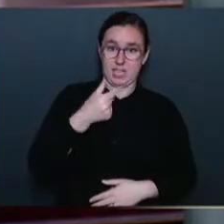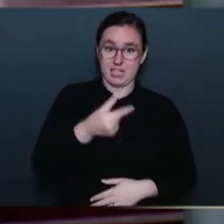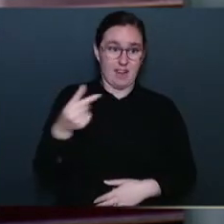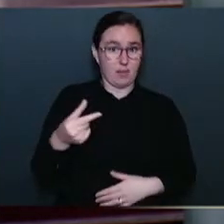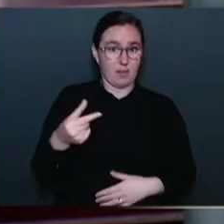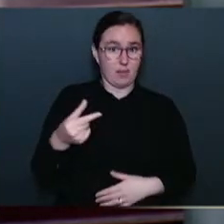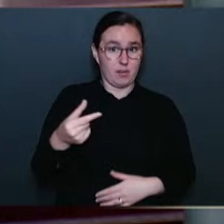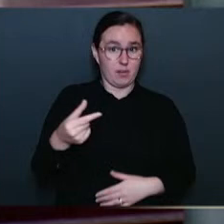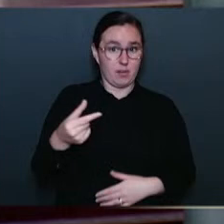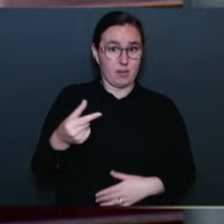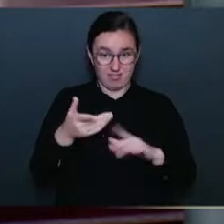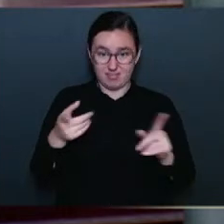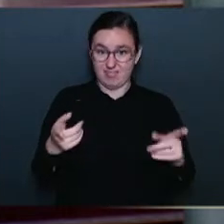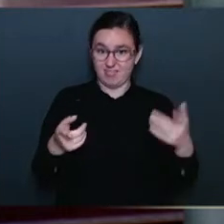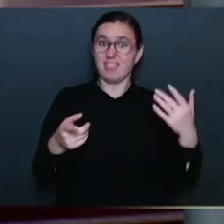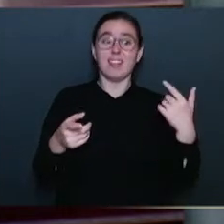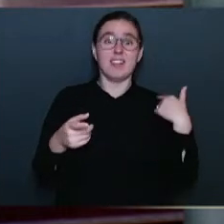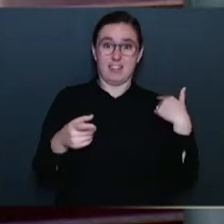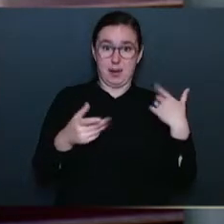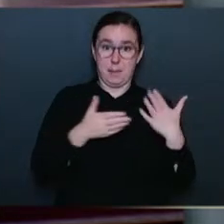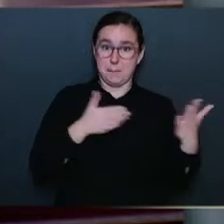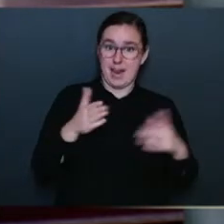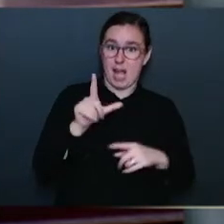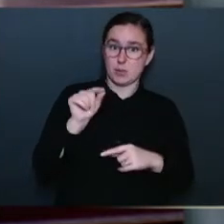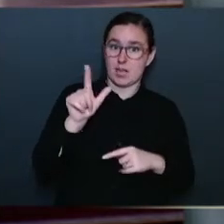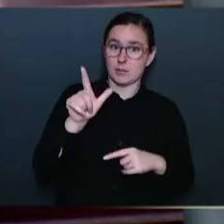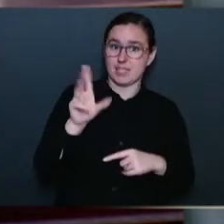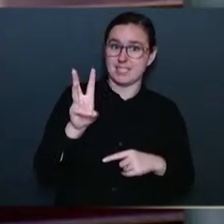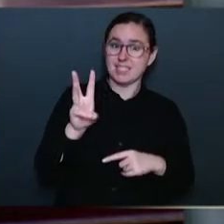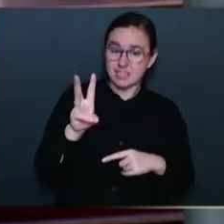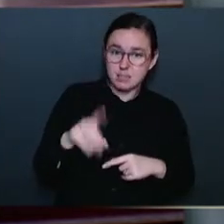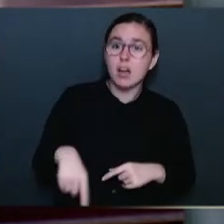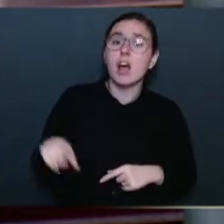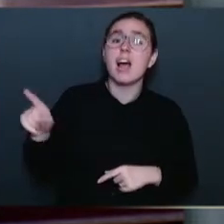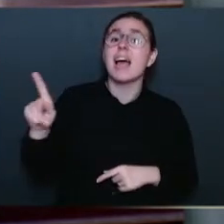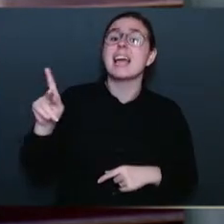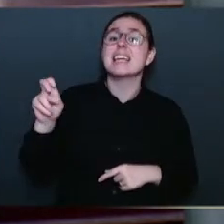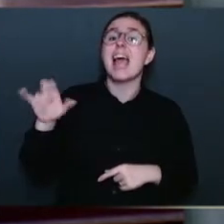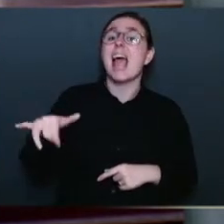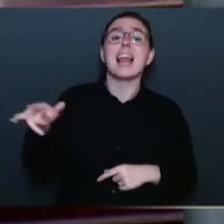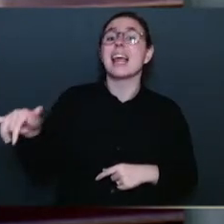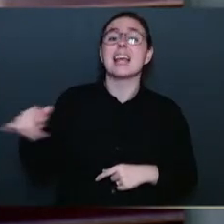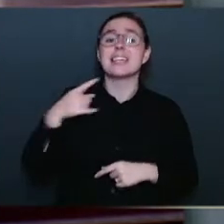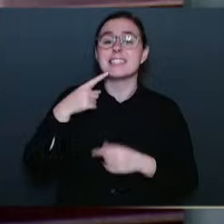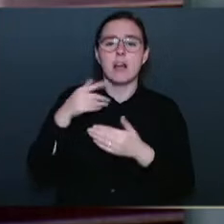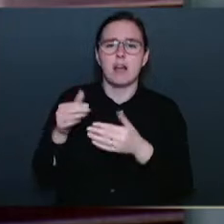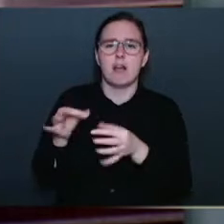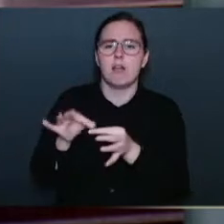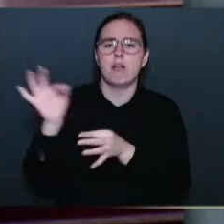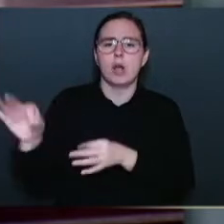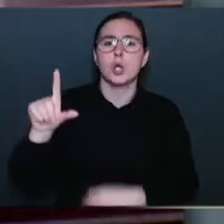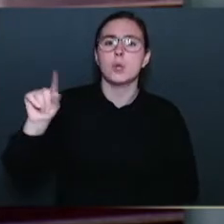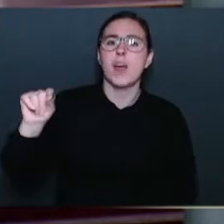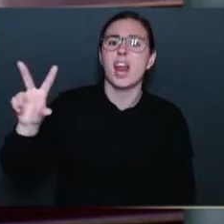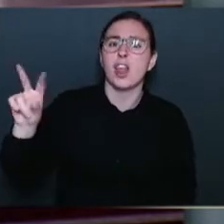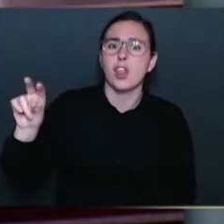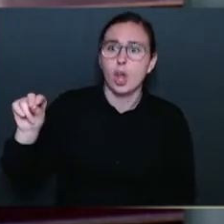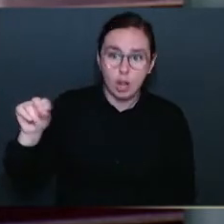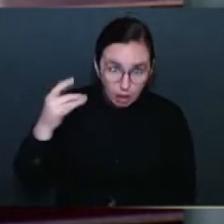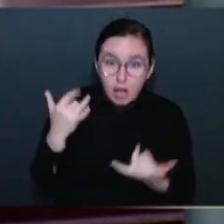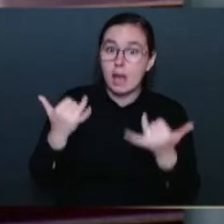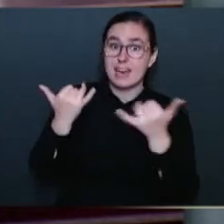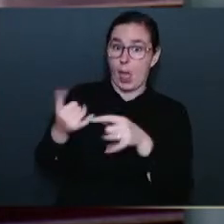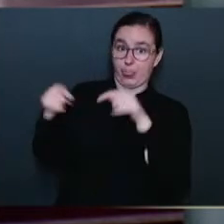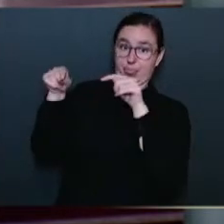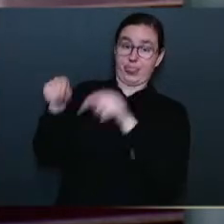government has taken the start date off the website leaving many albertans worried that this project is about to be canceled can